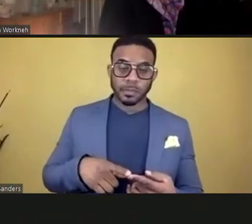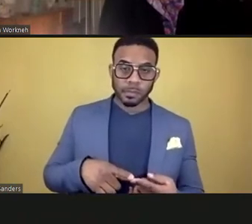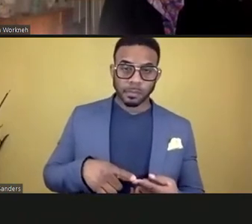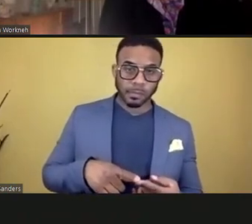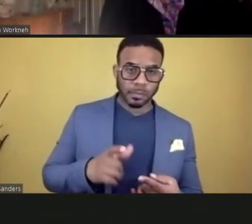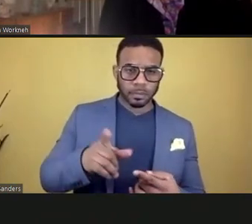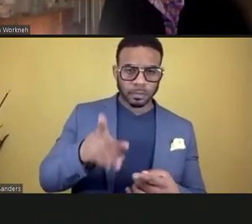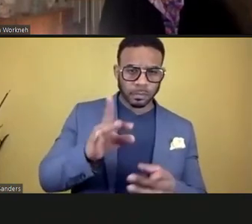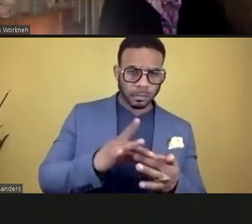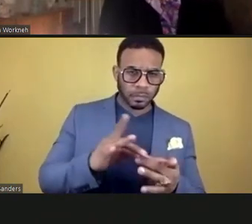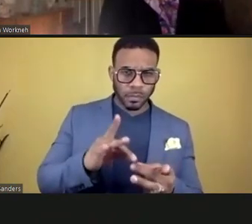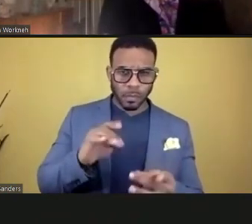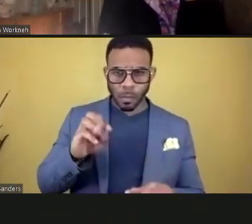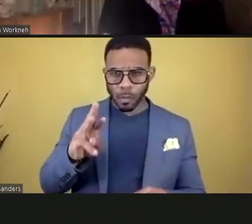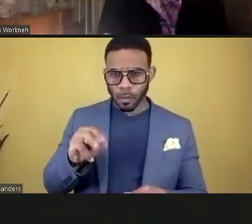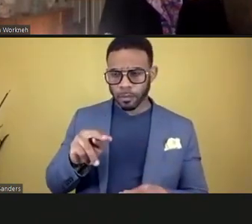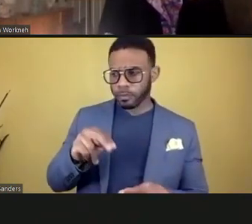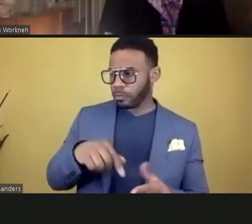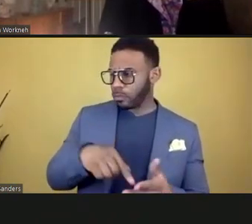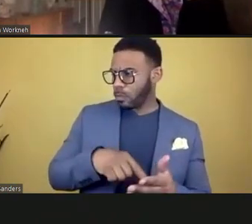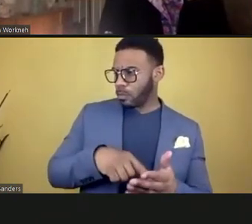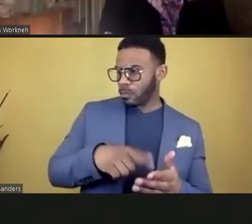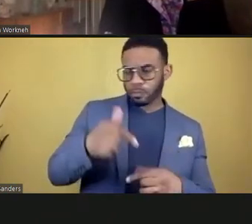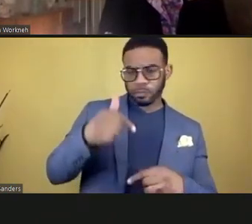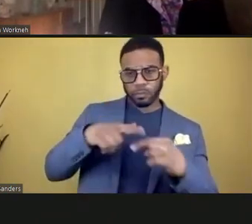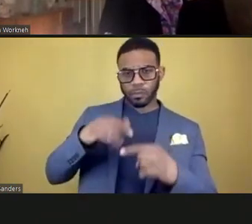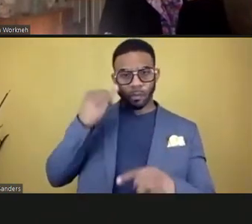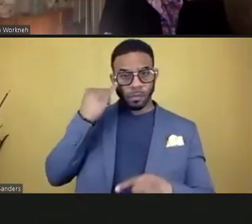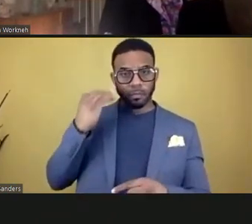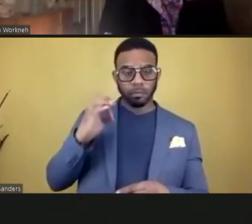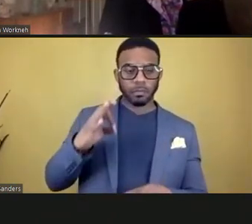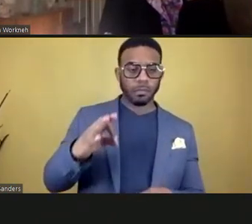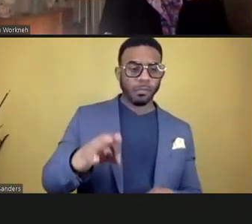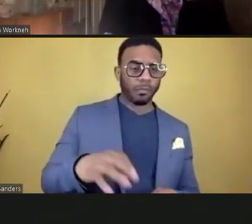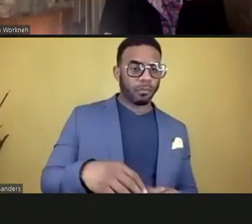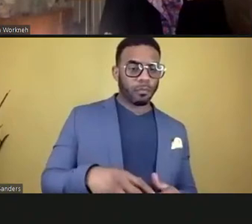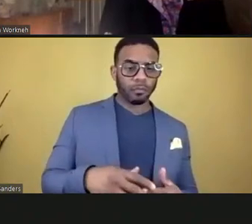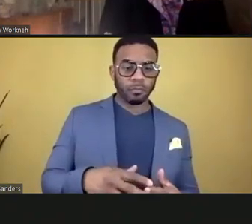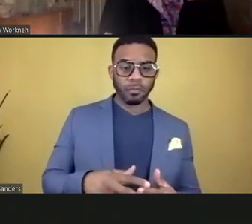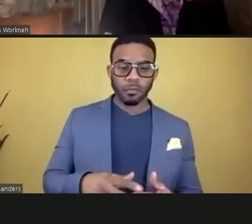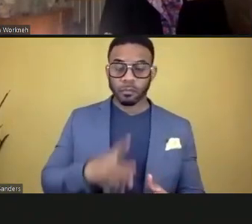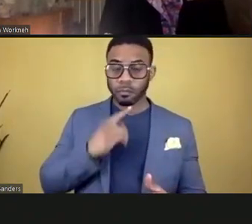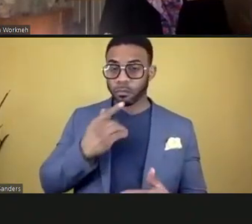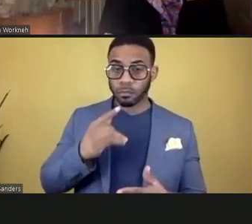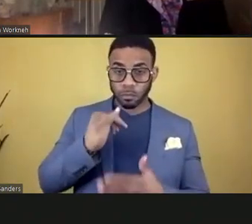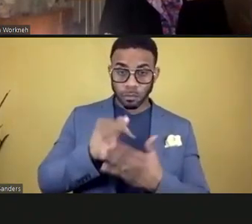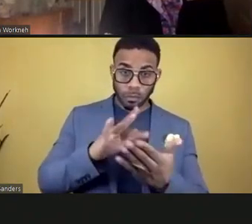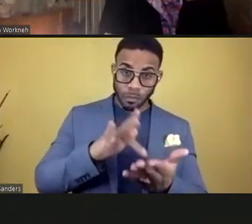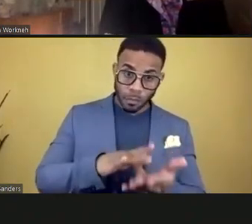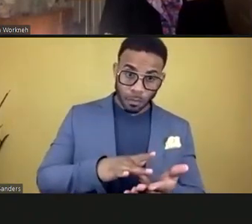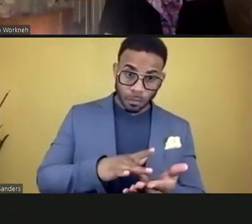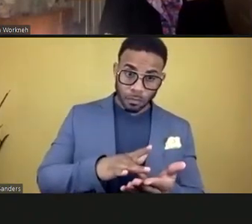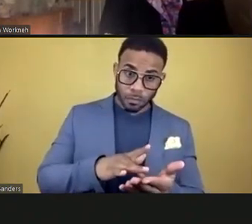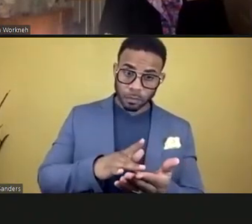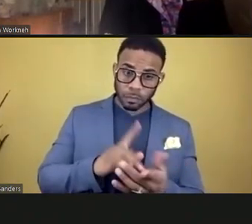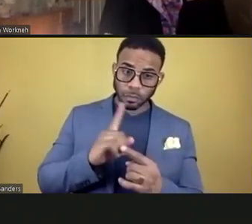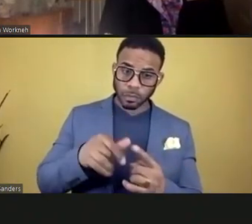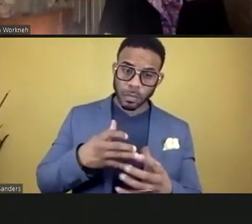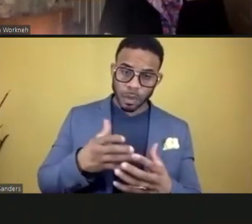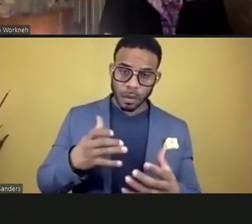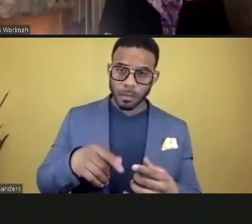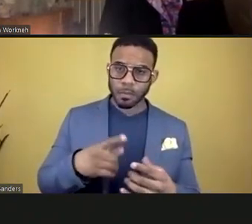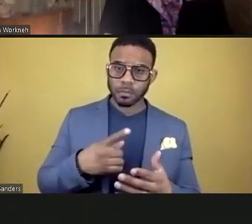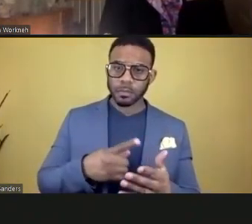what you were saying, Carmen, and this going back to this idea of being artist-centered. And we've talked a lot about